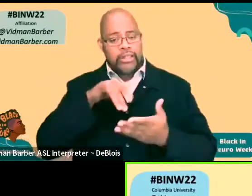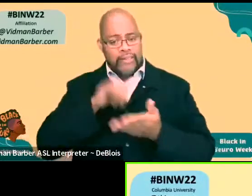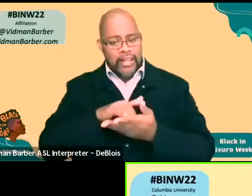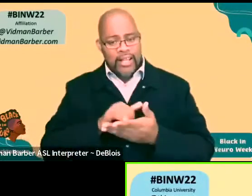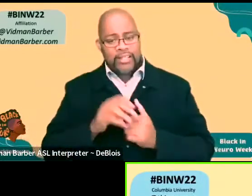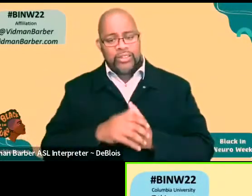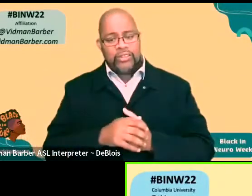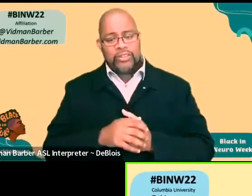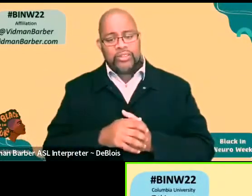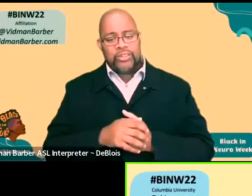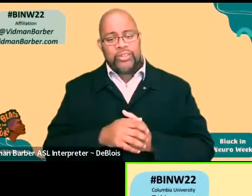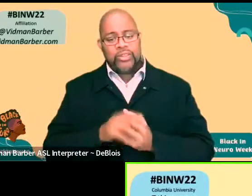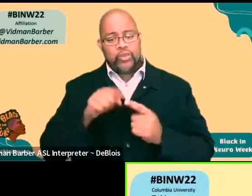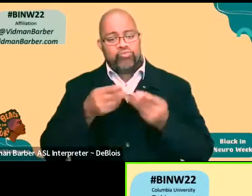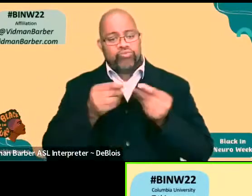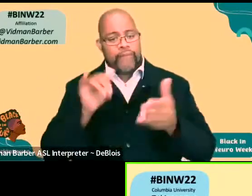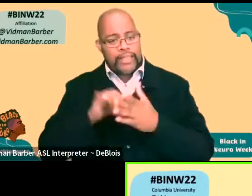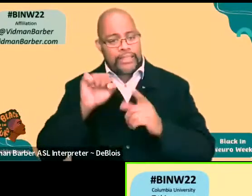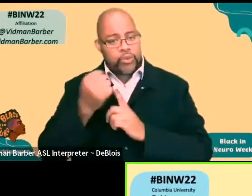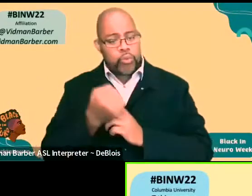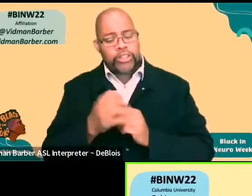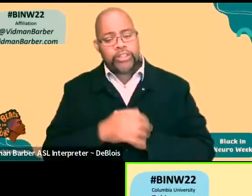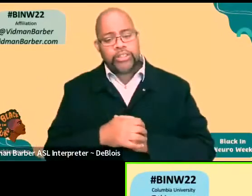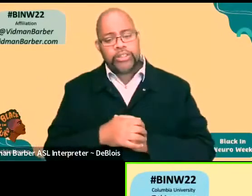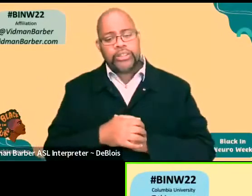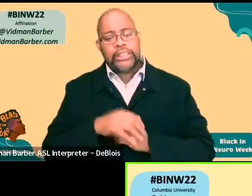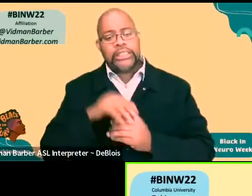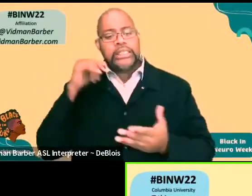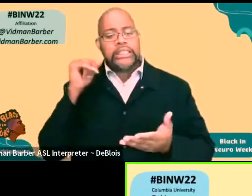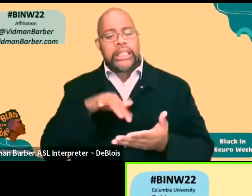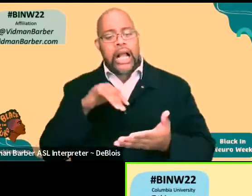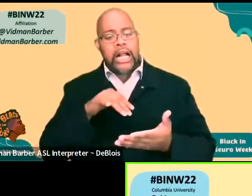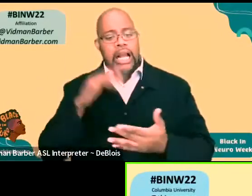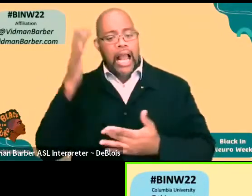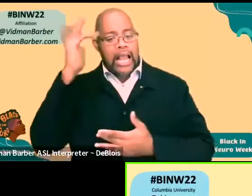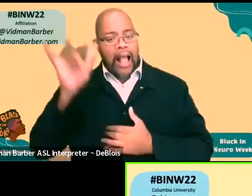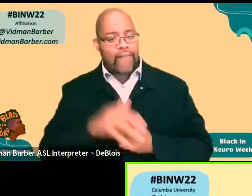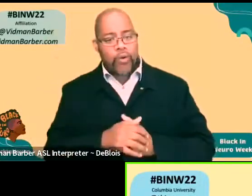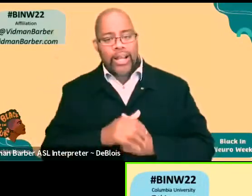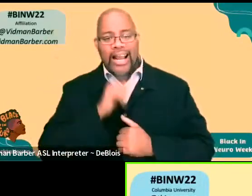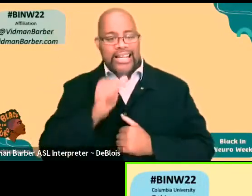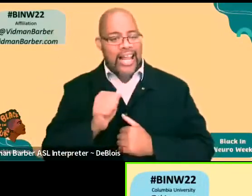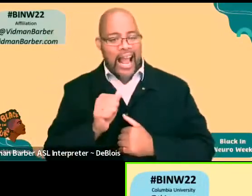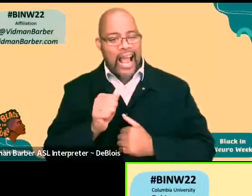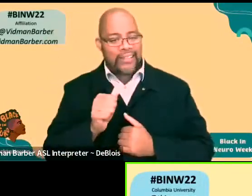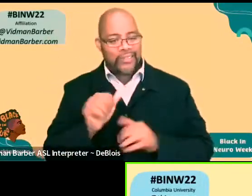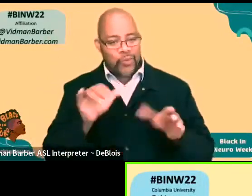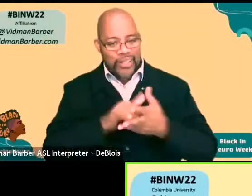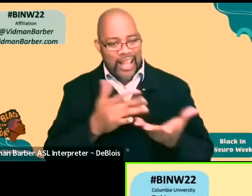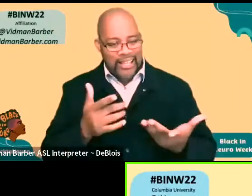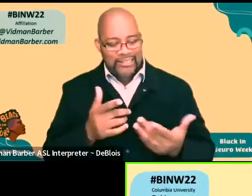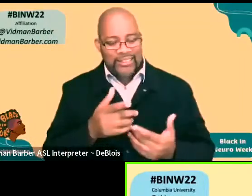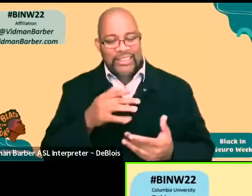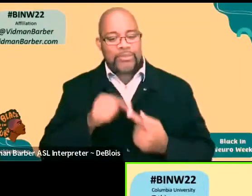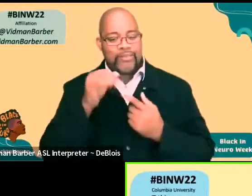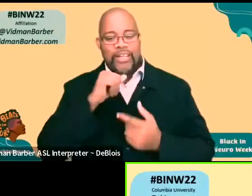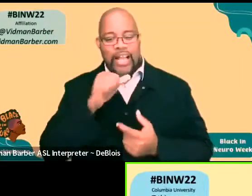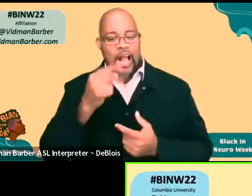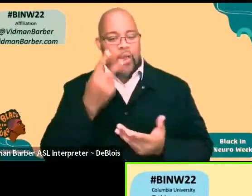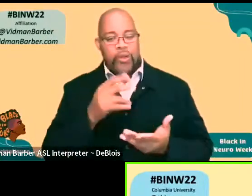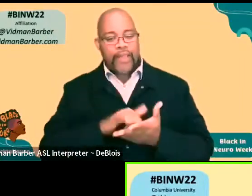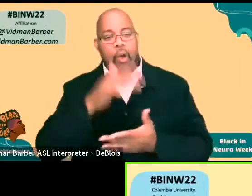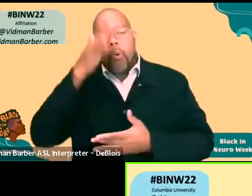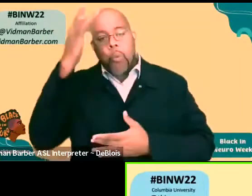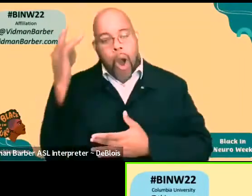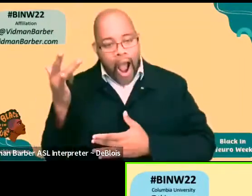to ameliorate the situation, studying California is not going to cut it, especially if you're not looking at